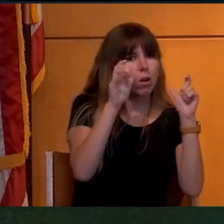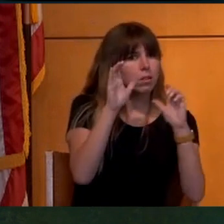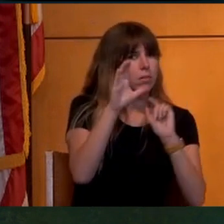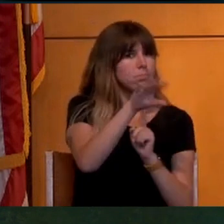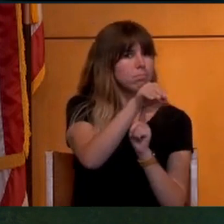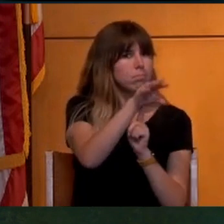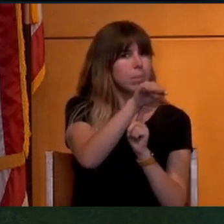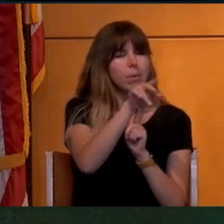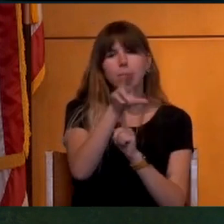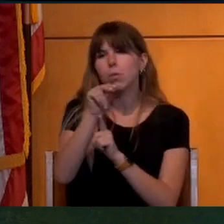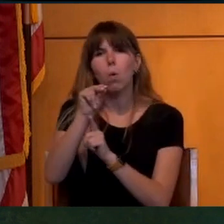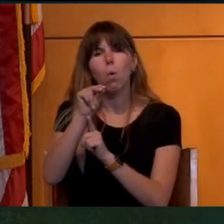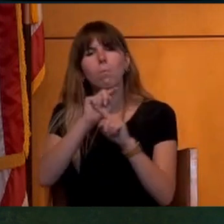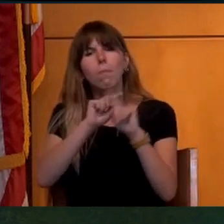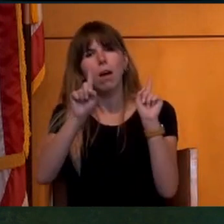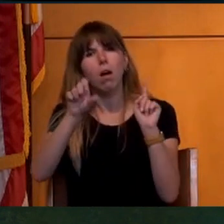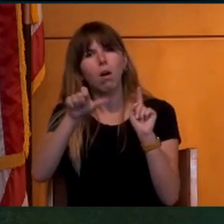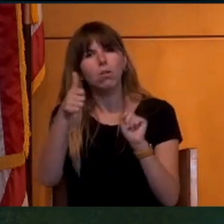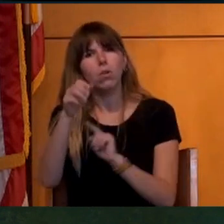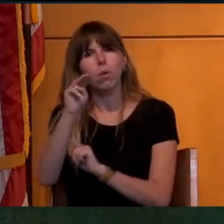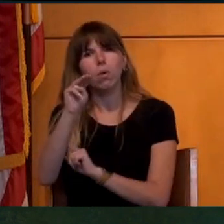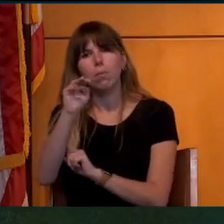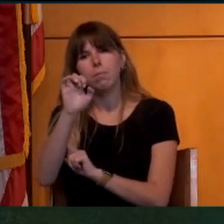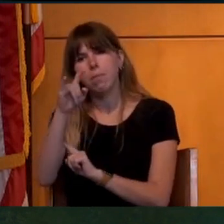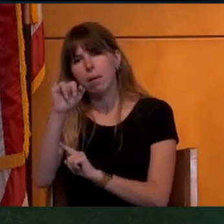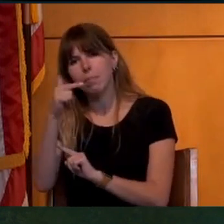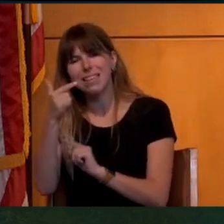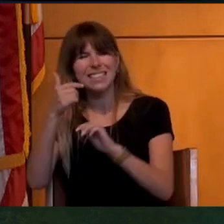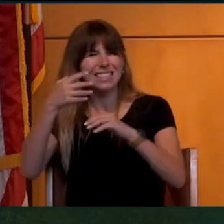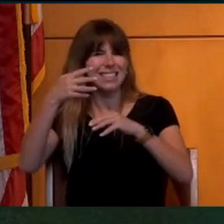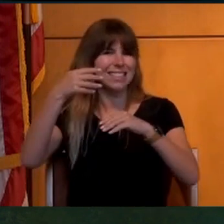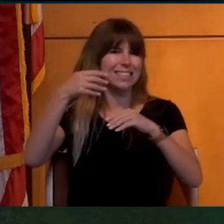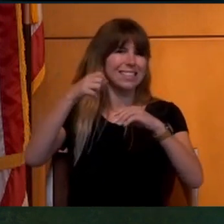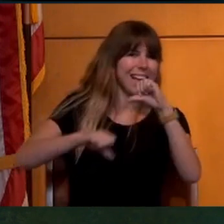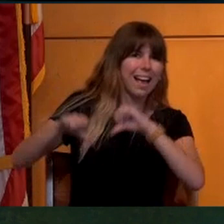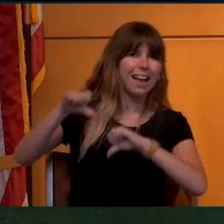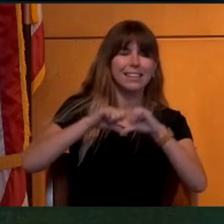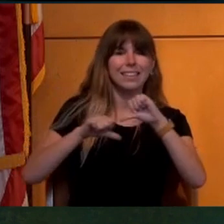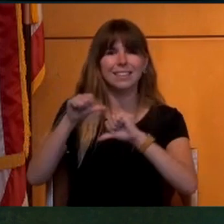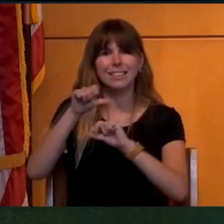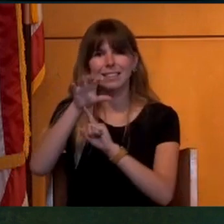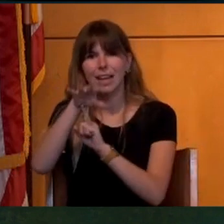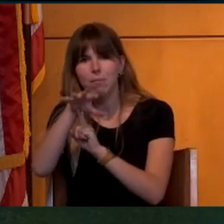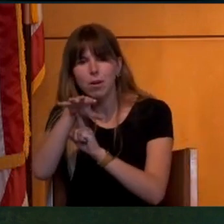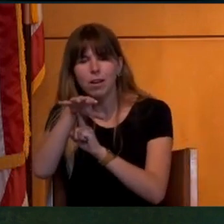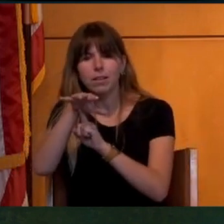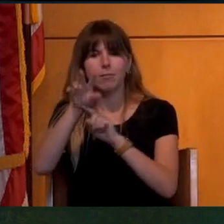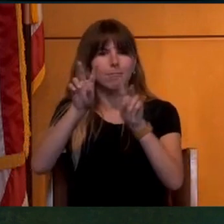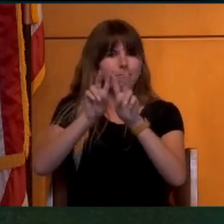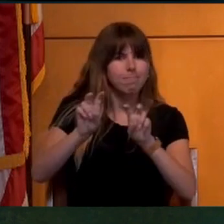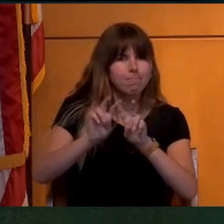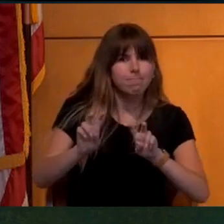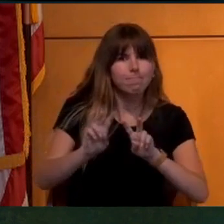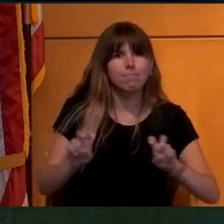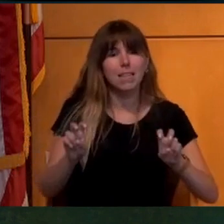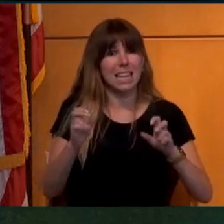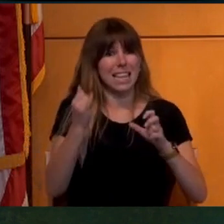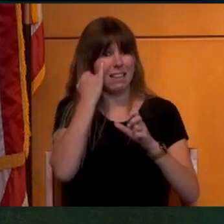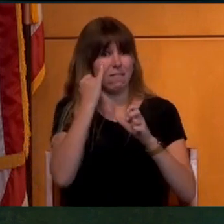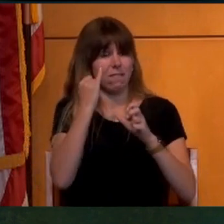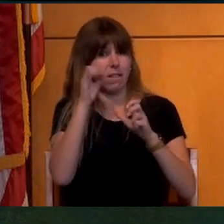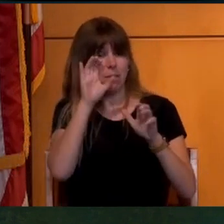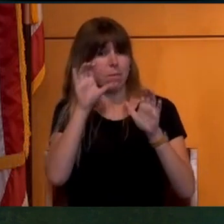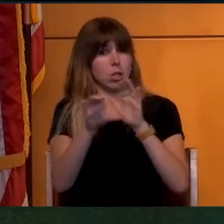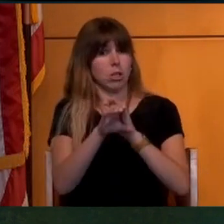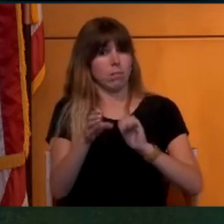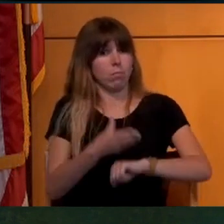the calibrations, including radiometric, to enable the science that can be done with this great imaging suite. And then